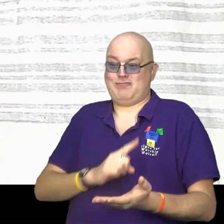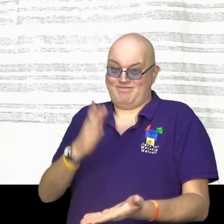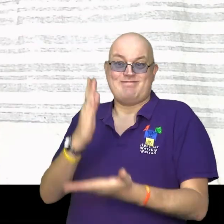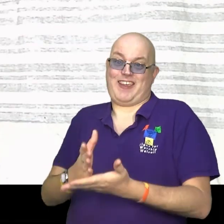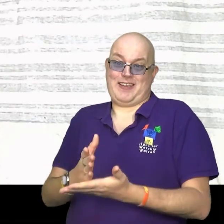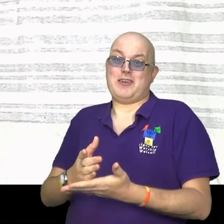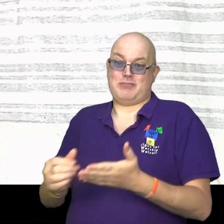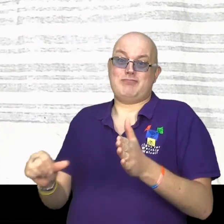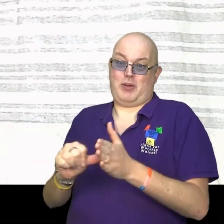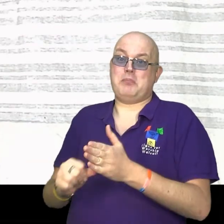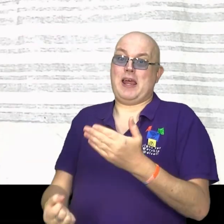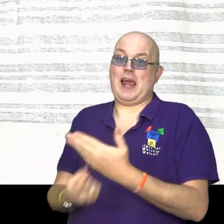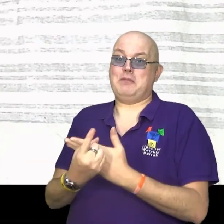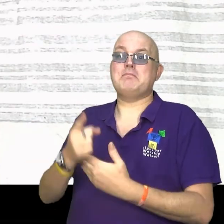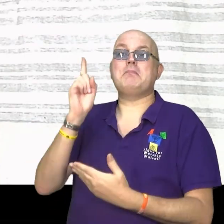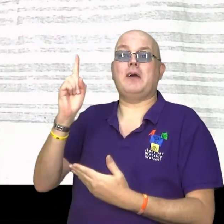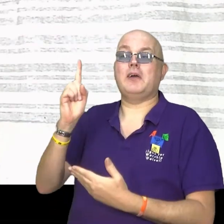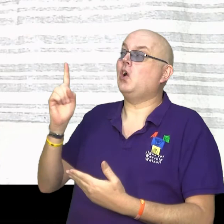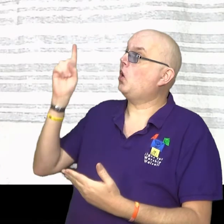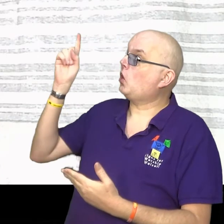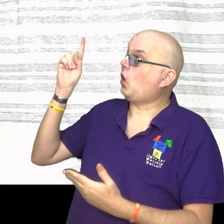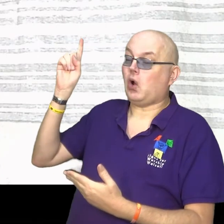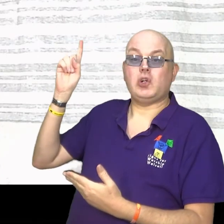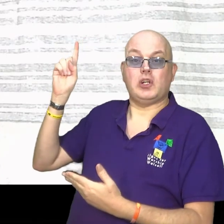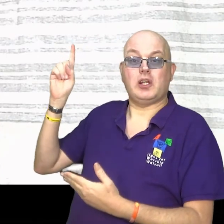we have a God who gives us the strength to face our